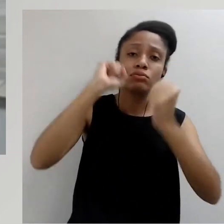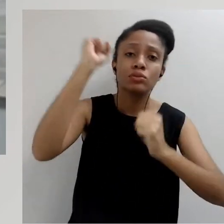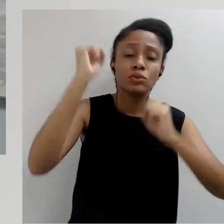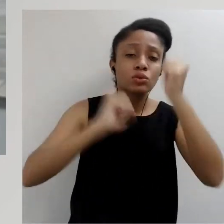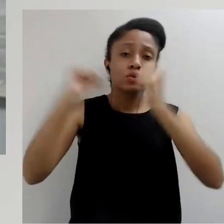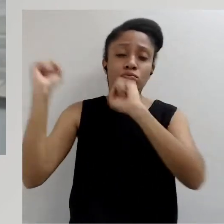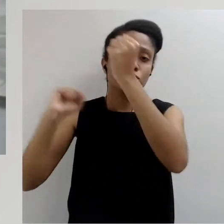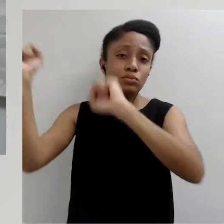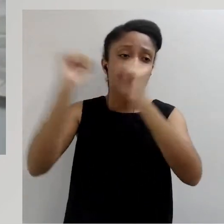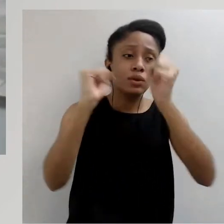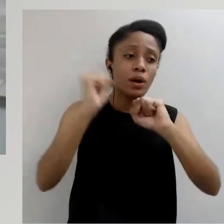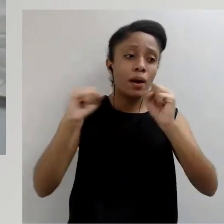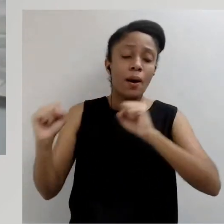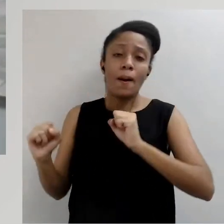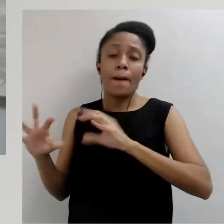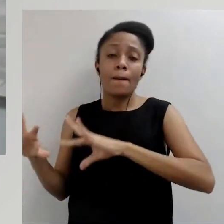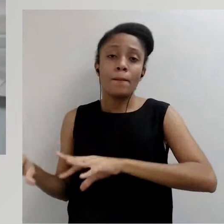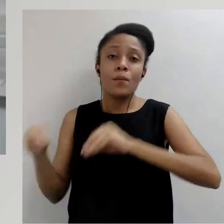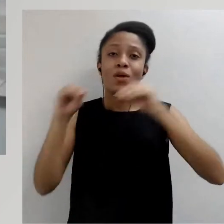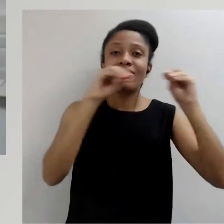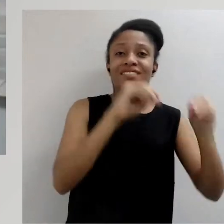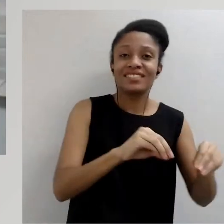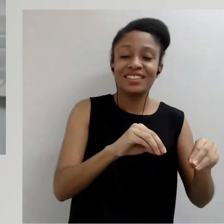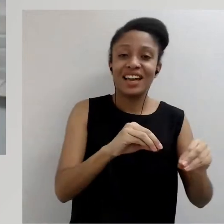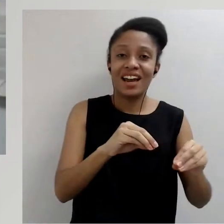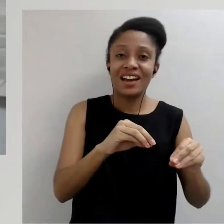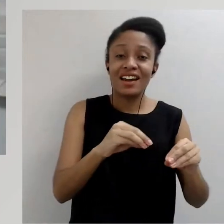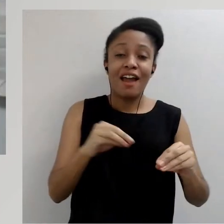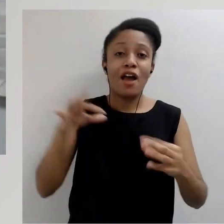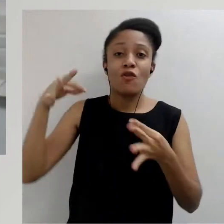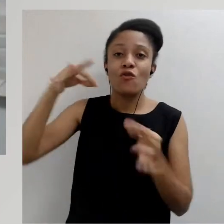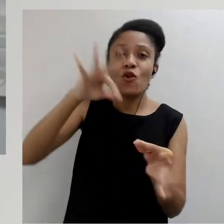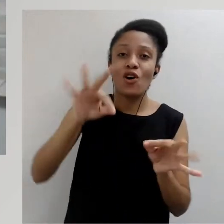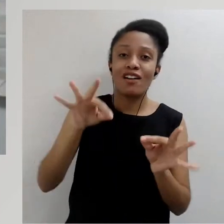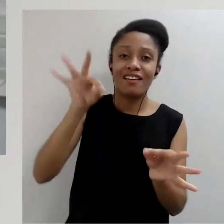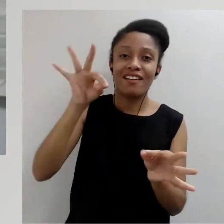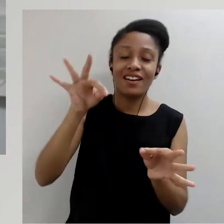years ago, all the companies migrated to